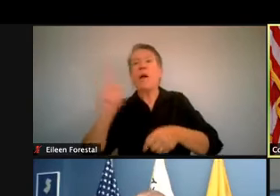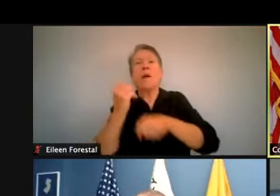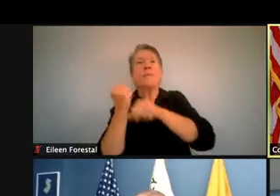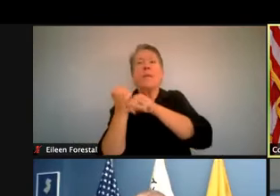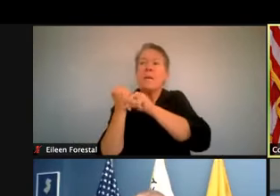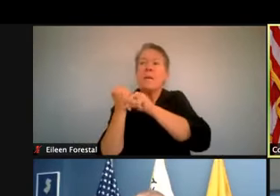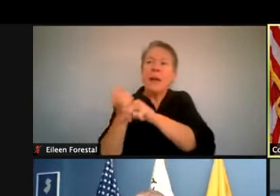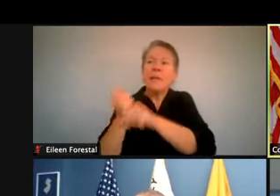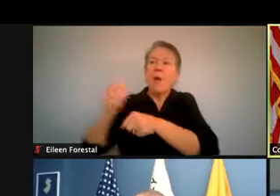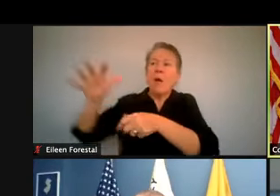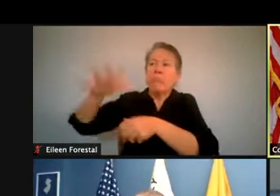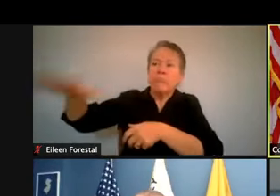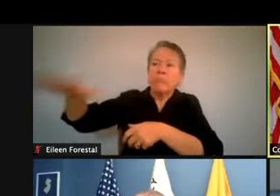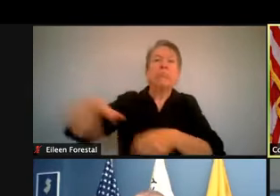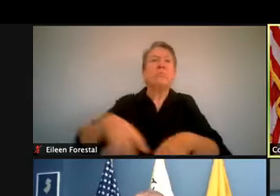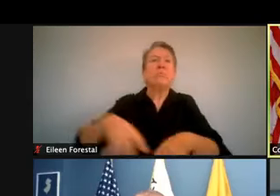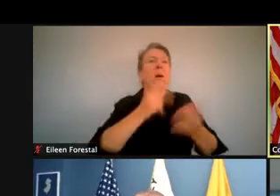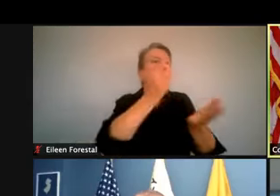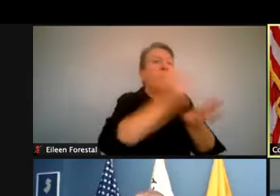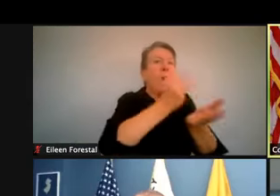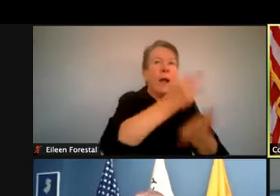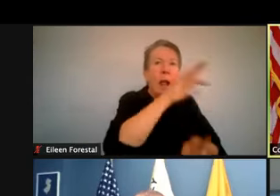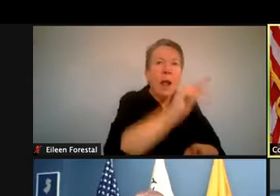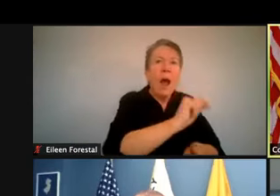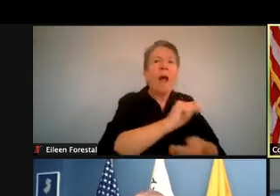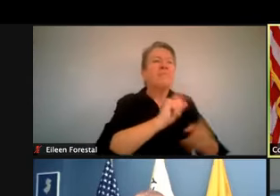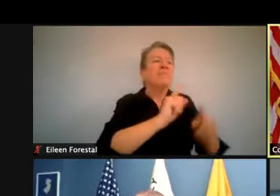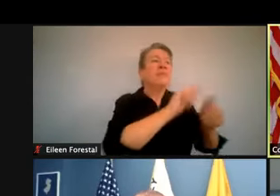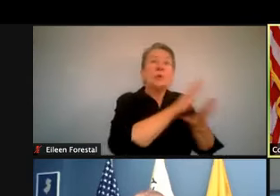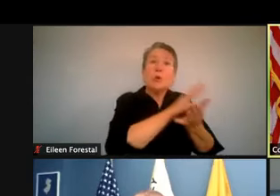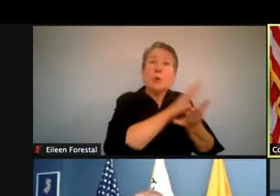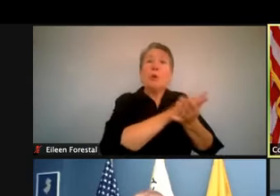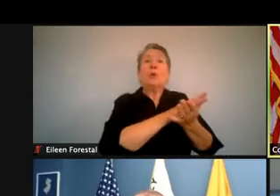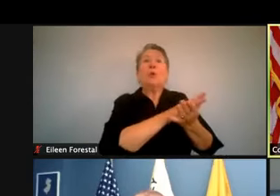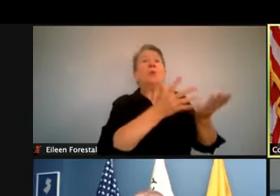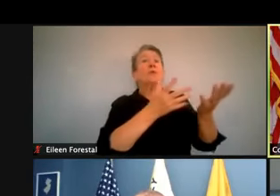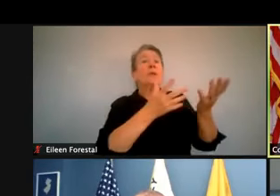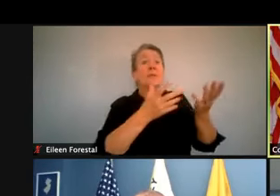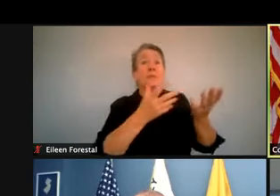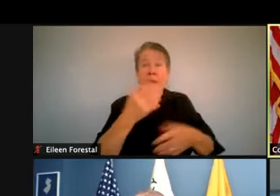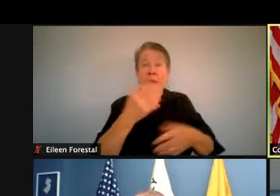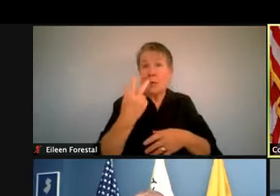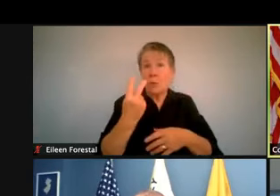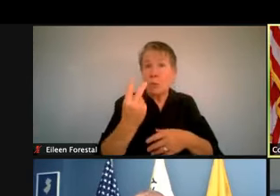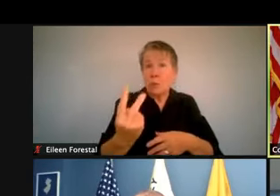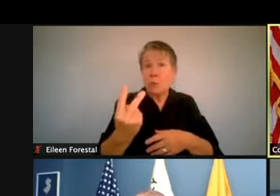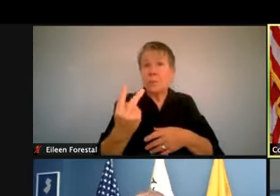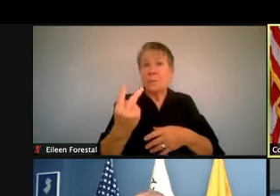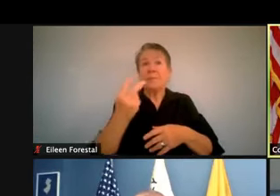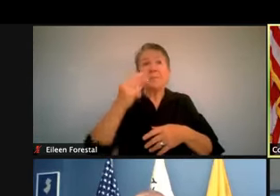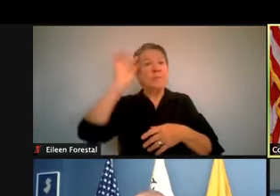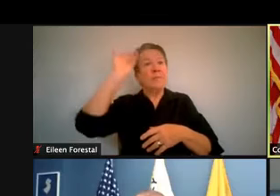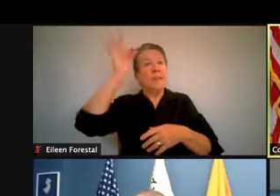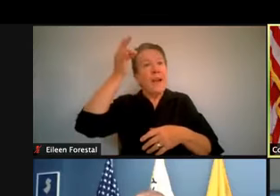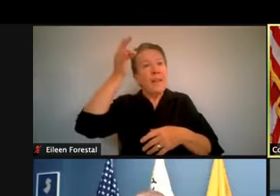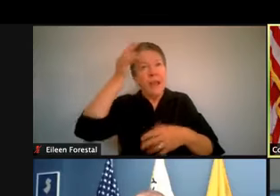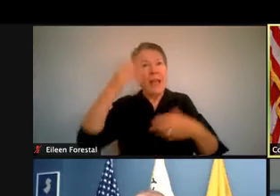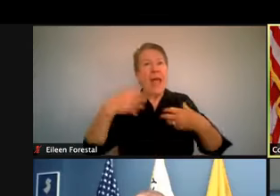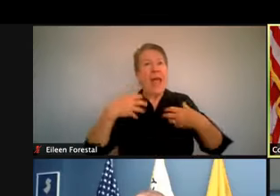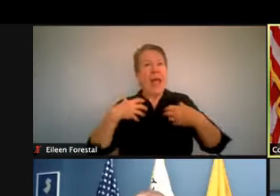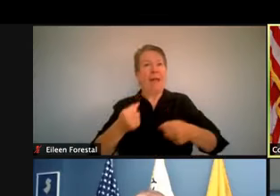school, various yeshiva schools, and 2 federally qualified health centers, ComEd and Ocean